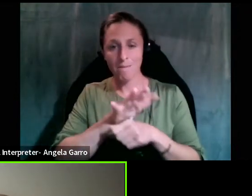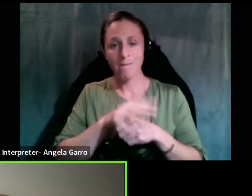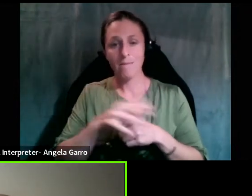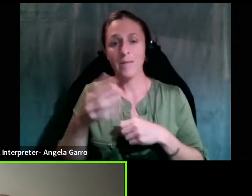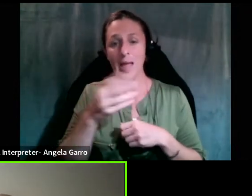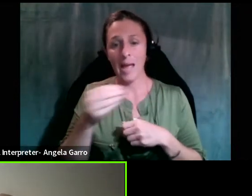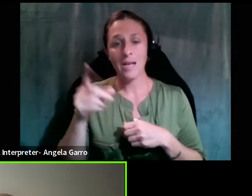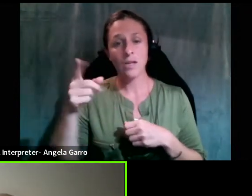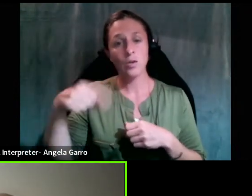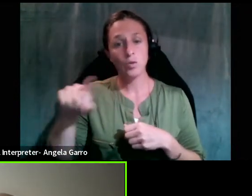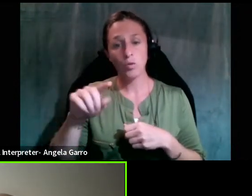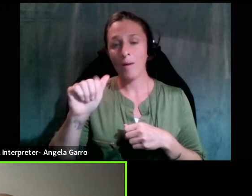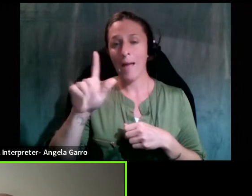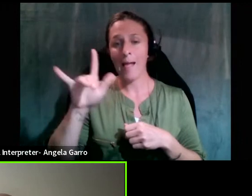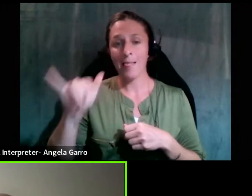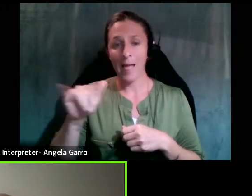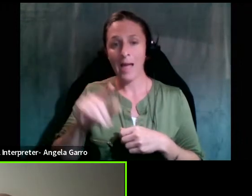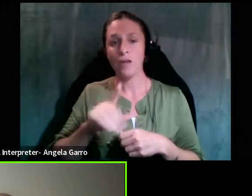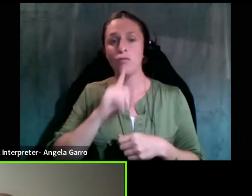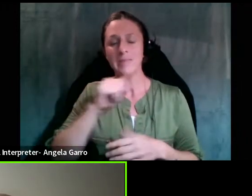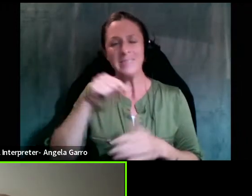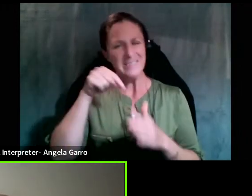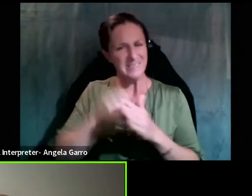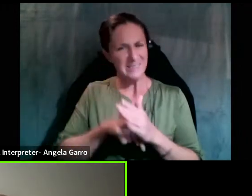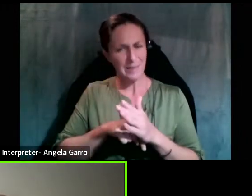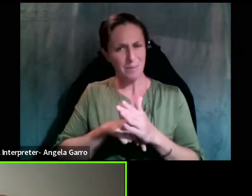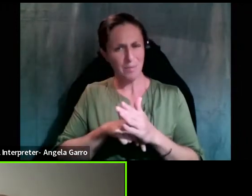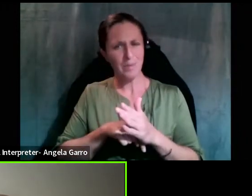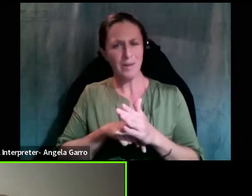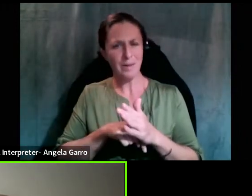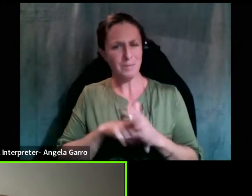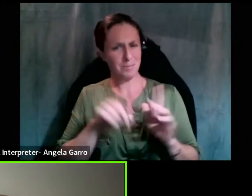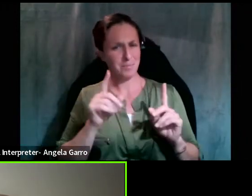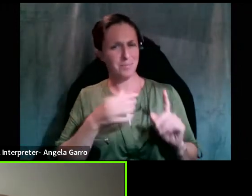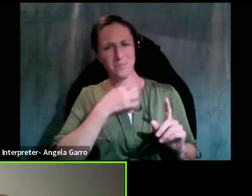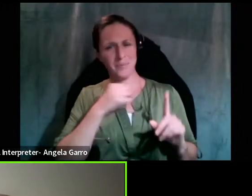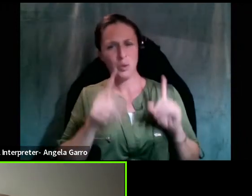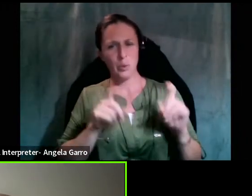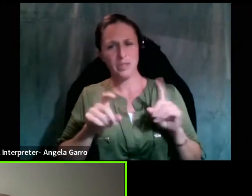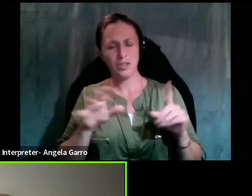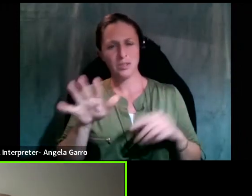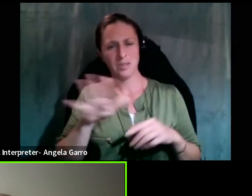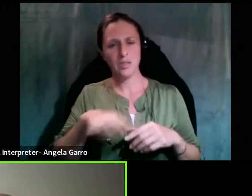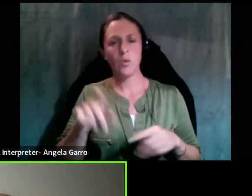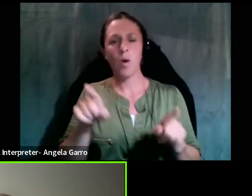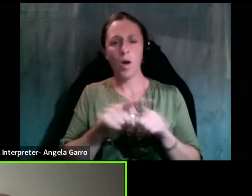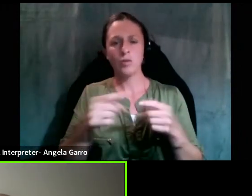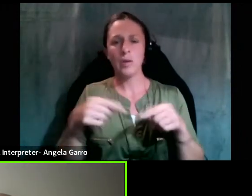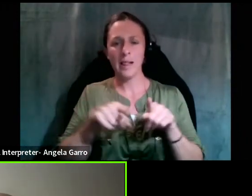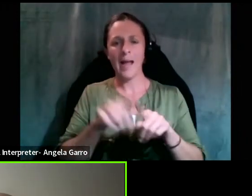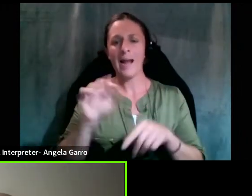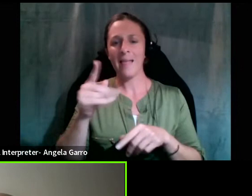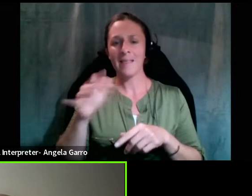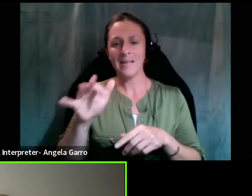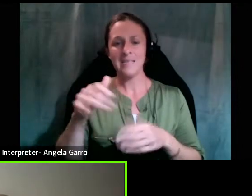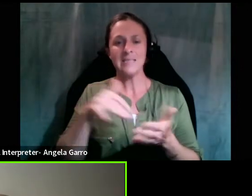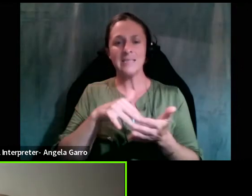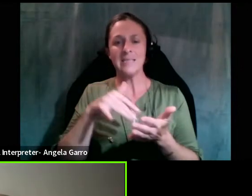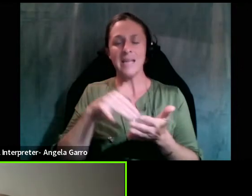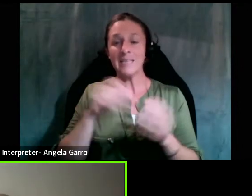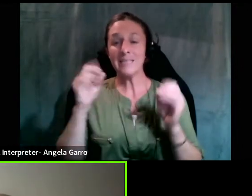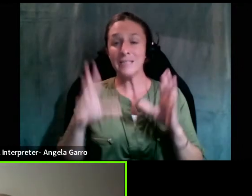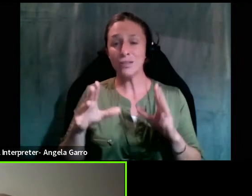And your allyship is deeply in question. It also seems like you're lining up ethnic studies teachers to take the fall